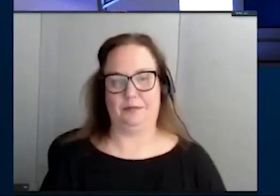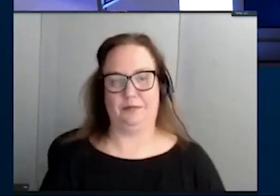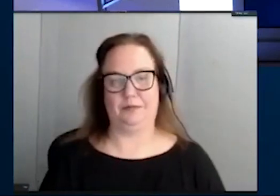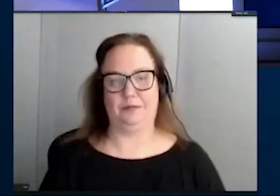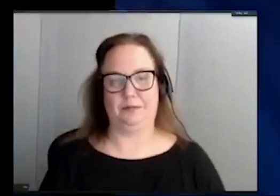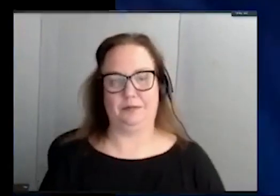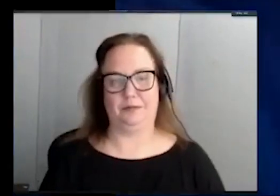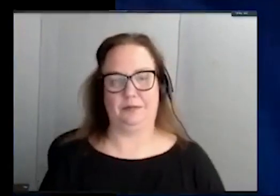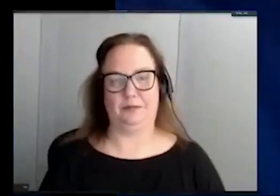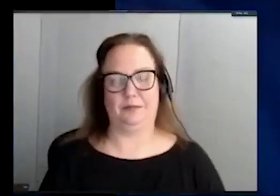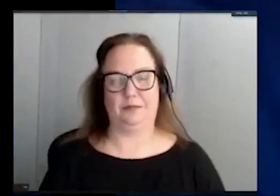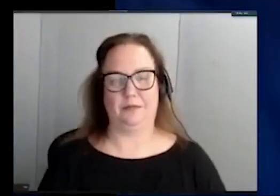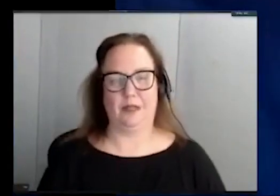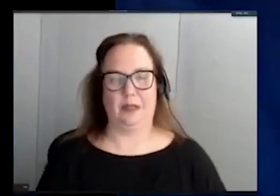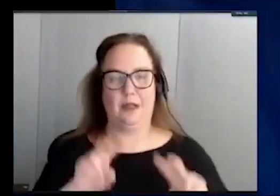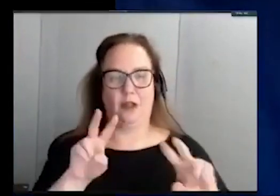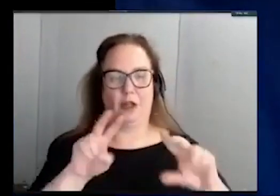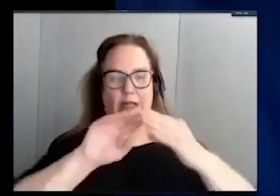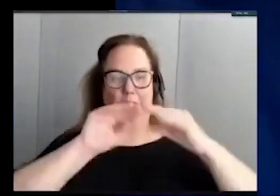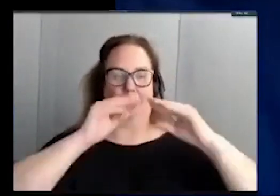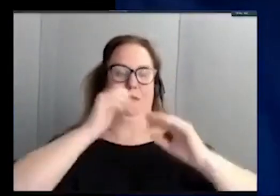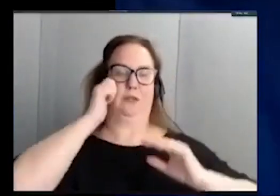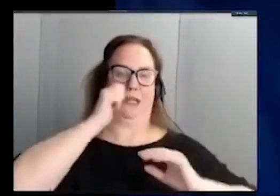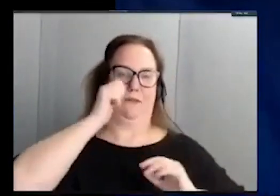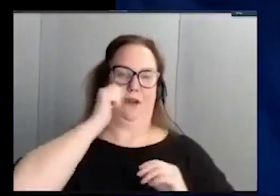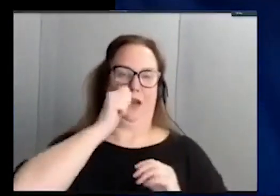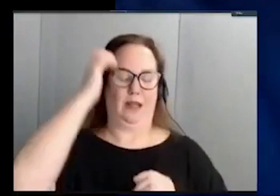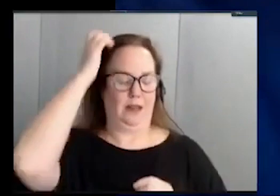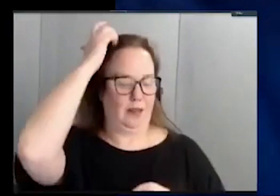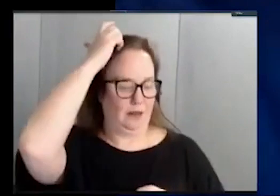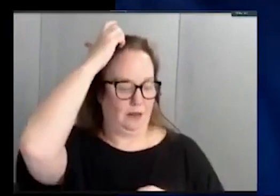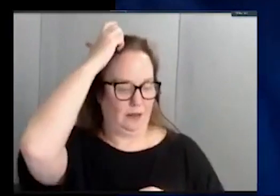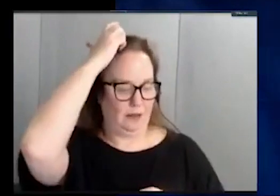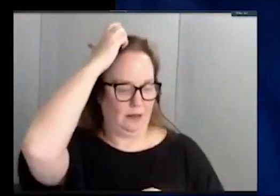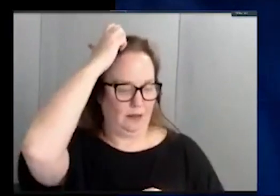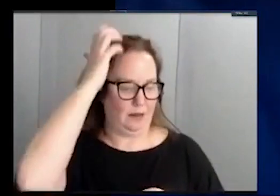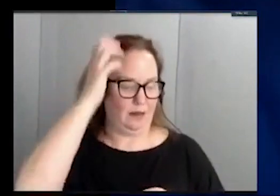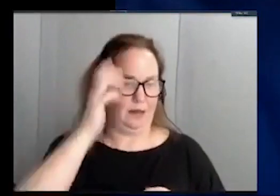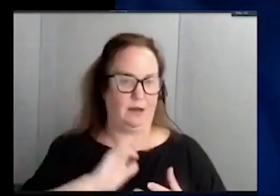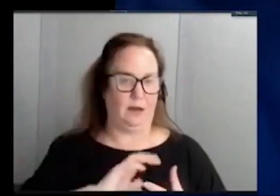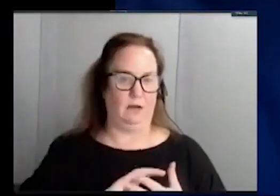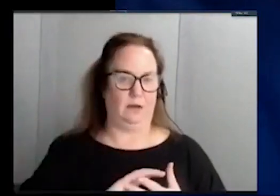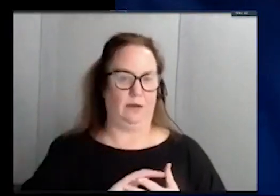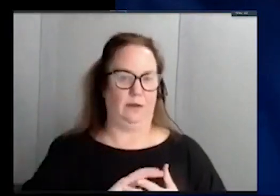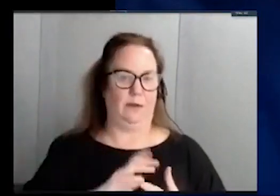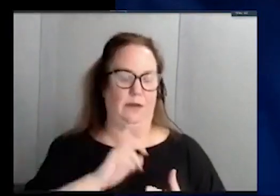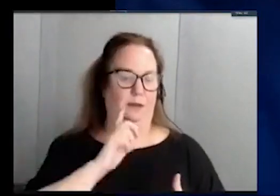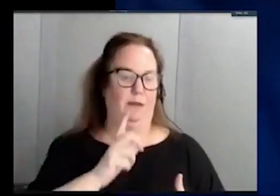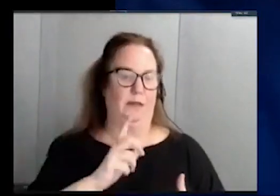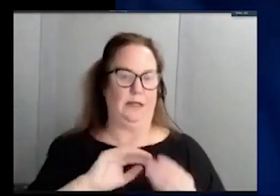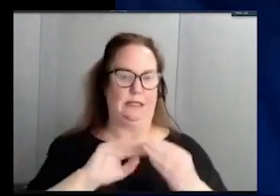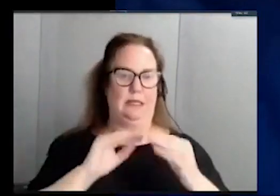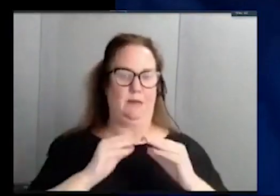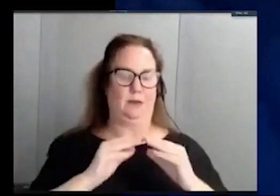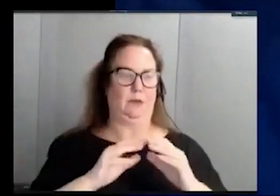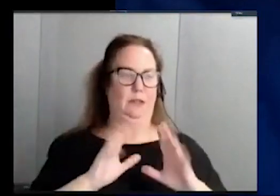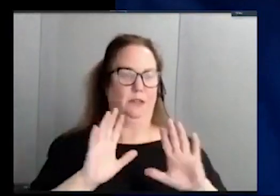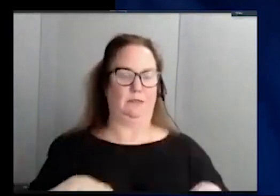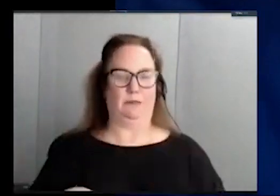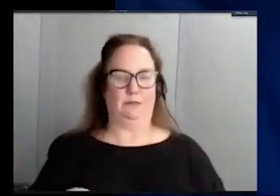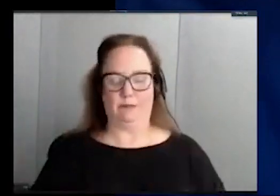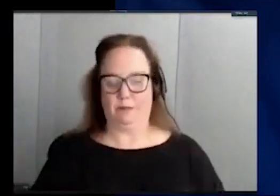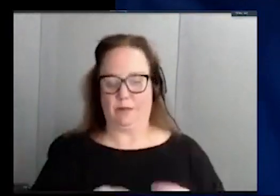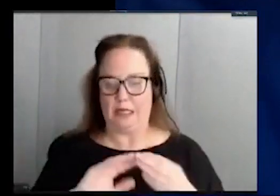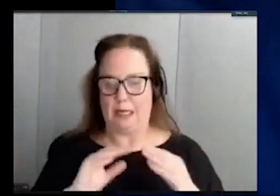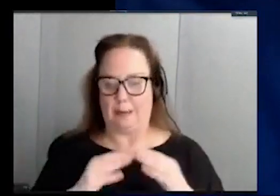Well, looking at the numbers as they come out every day, I think we become immune to those numbers after a while.